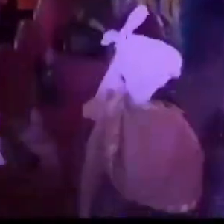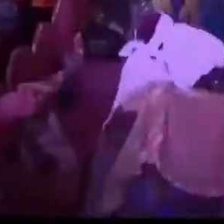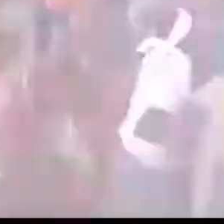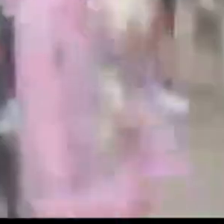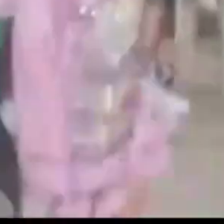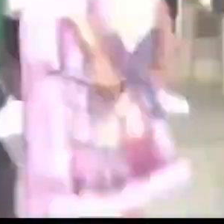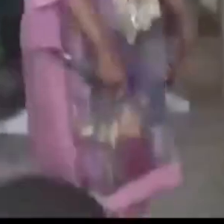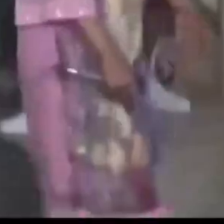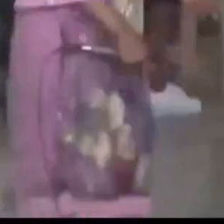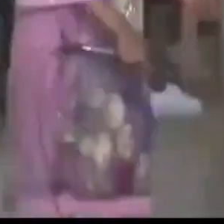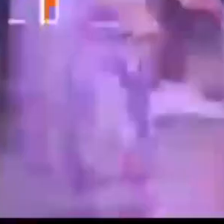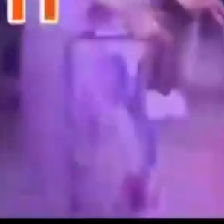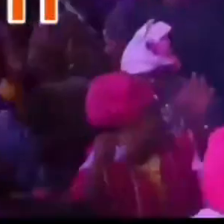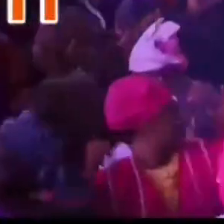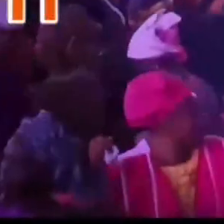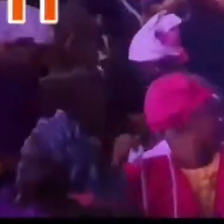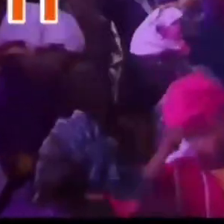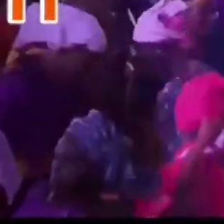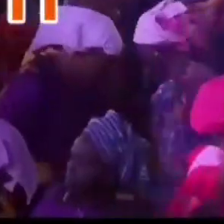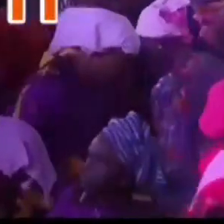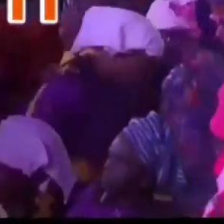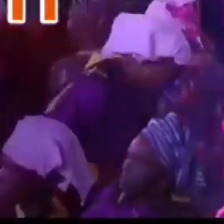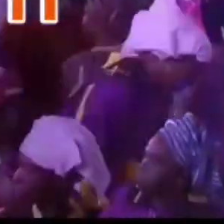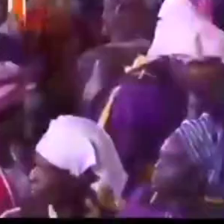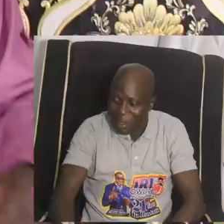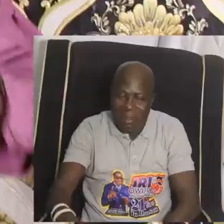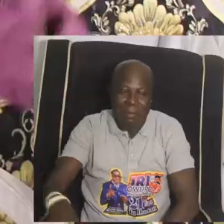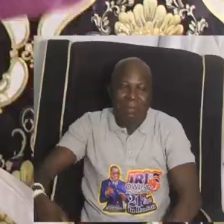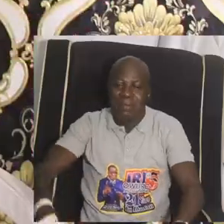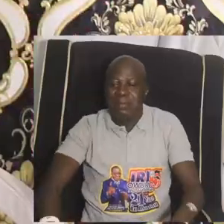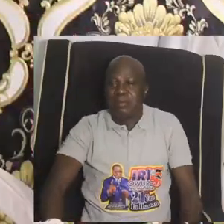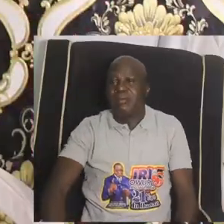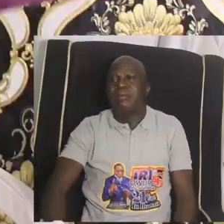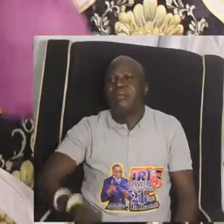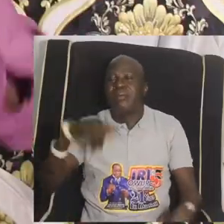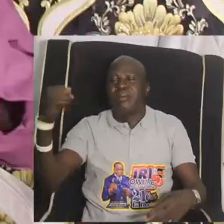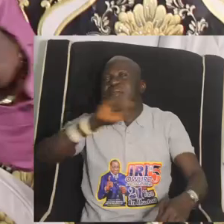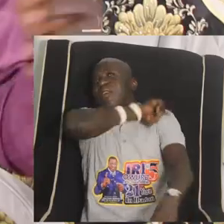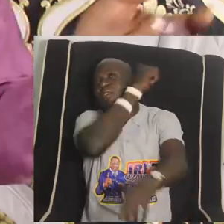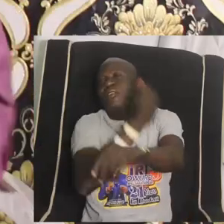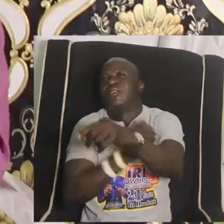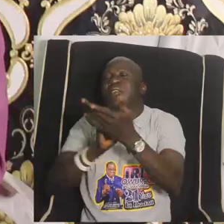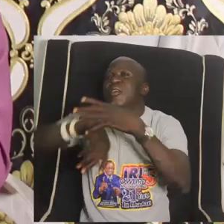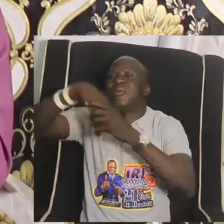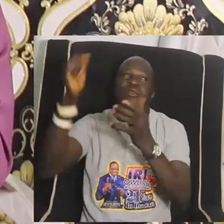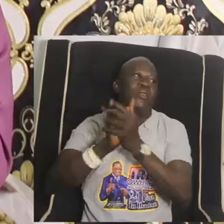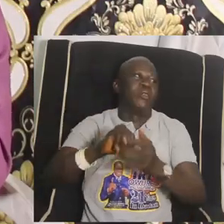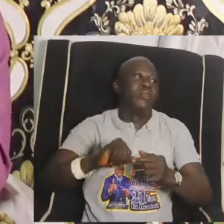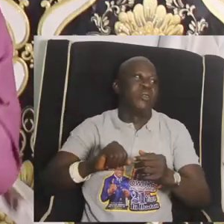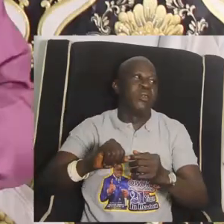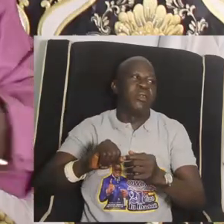must fall. Oya kajo ni awa ogun wa lawati. Hey, oro jade pelu ase. One comes out with